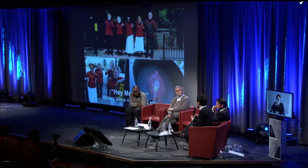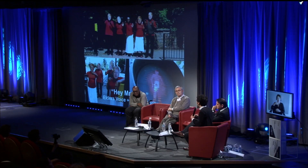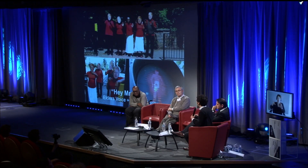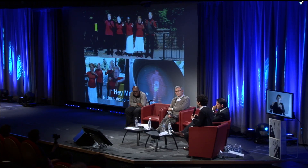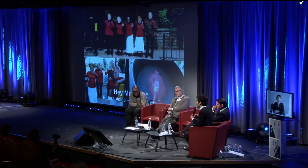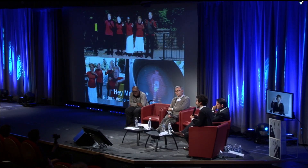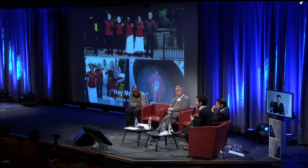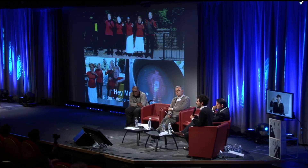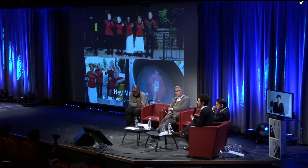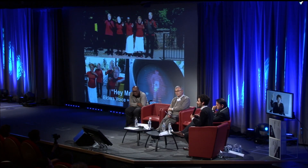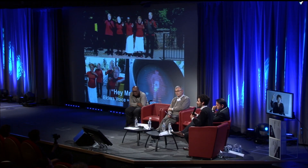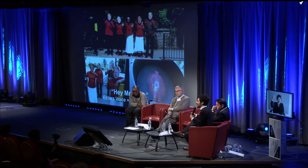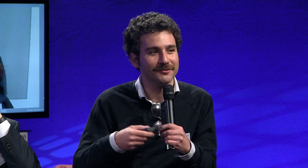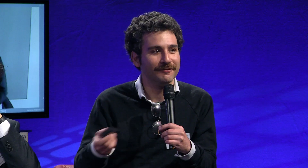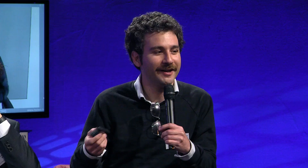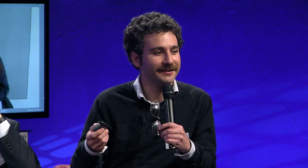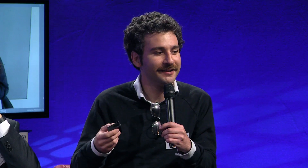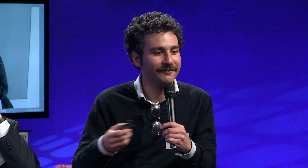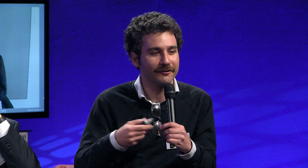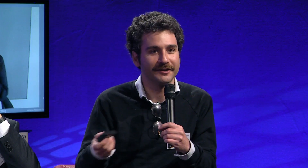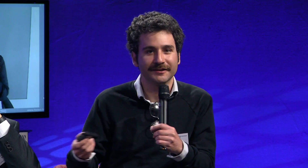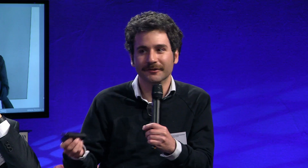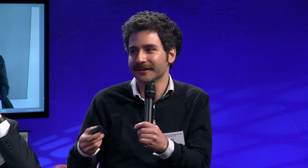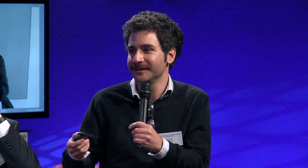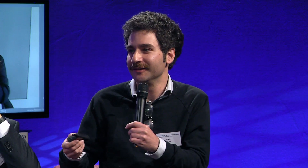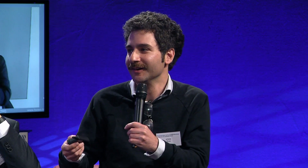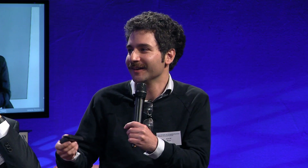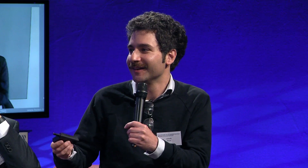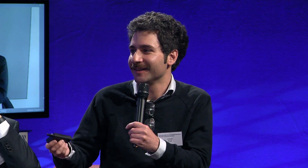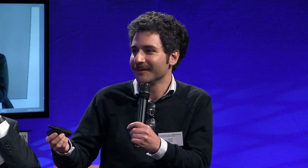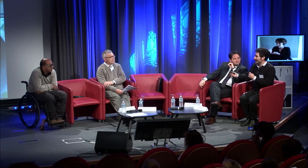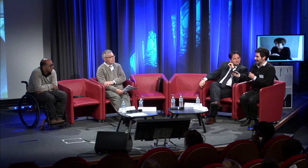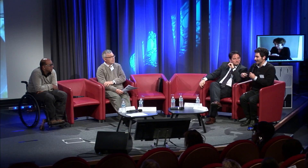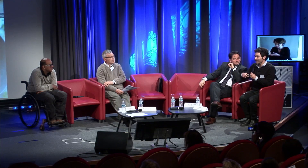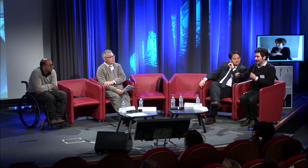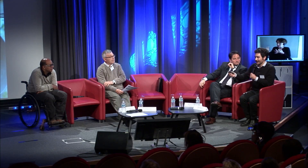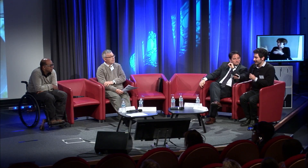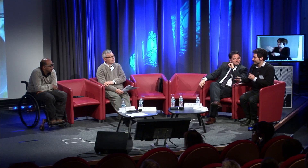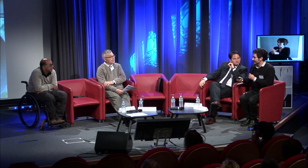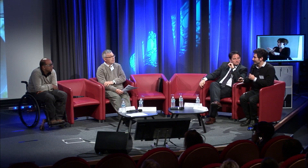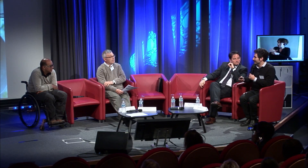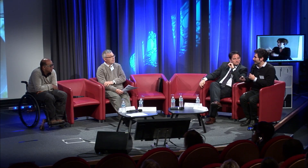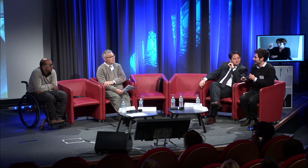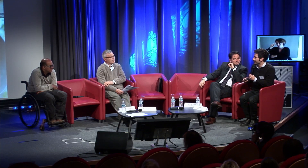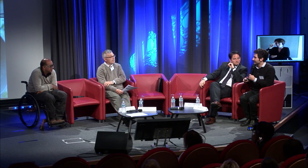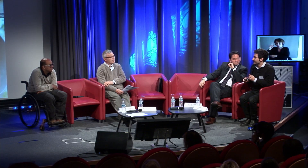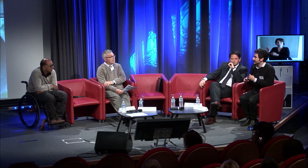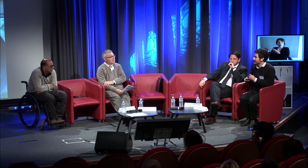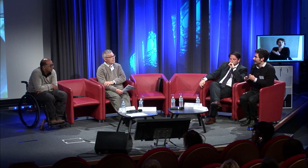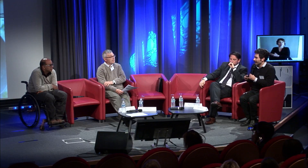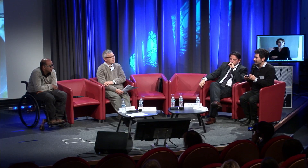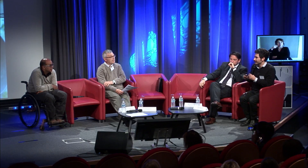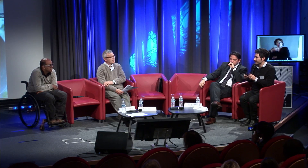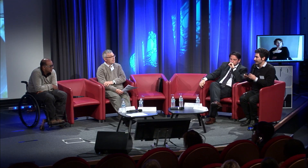road because the mayor changed all the phasing of the crossings in order to make traffic move more freely through the